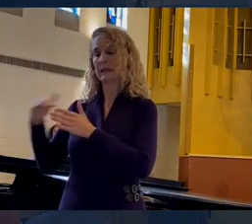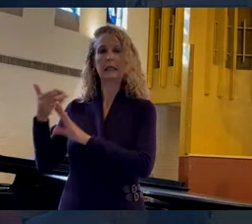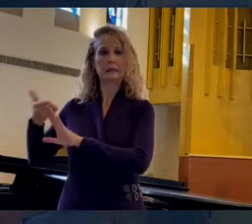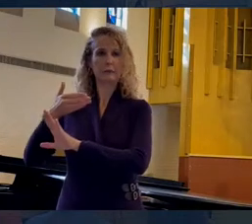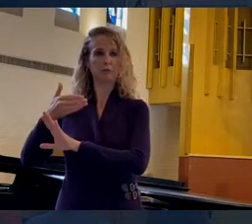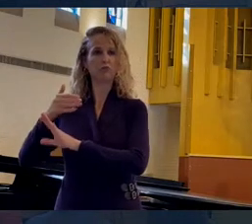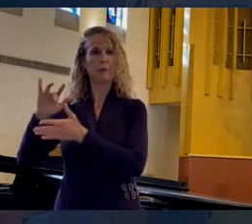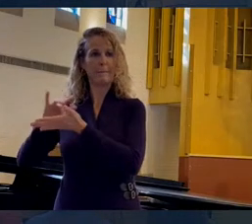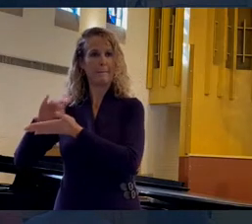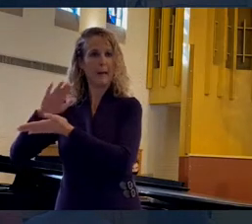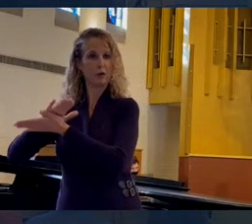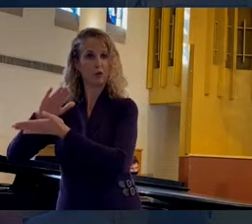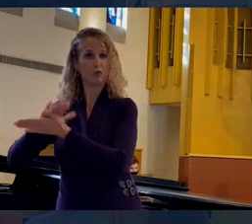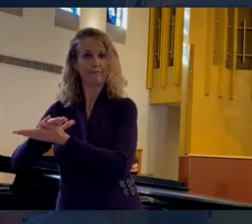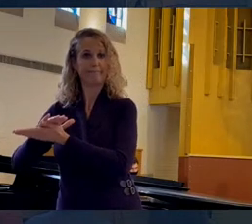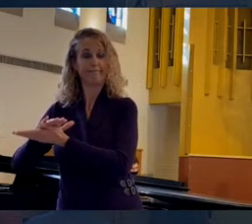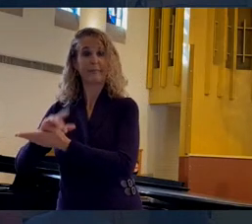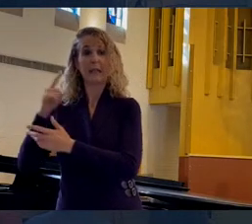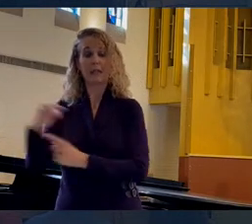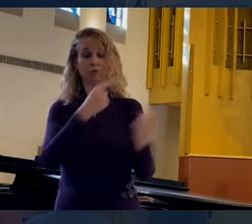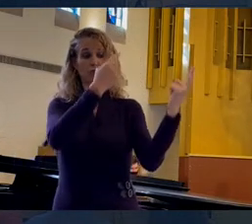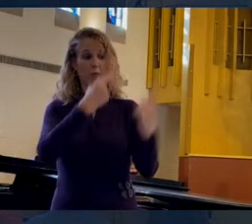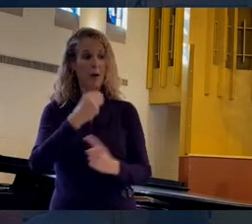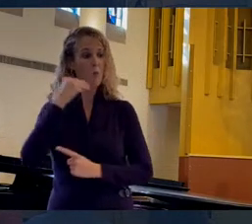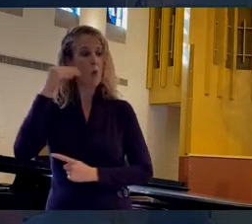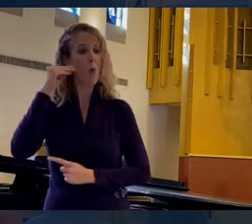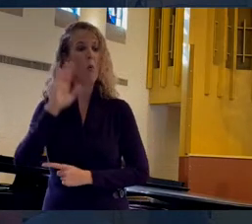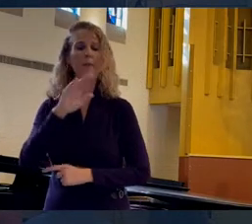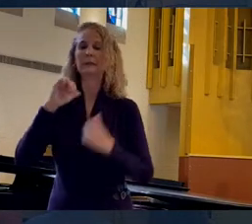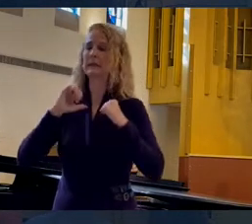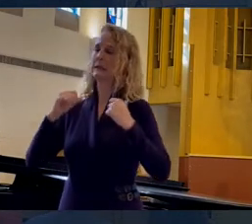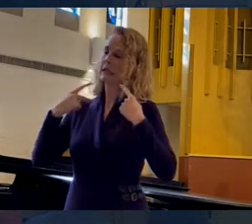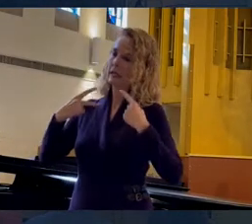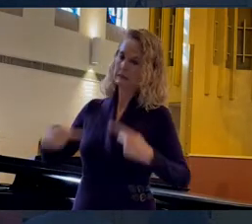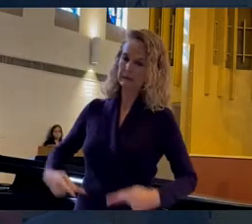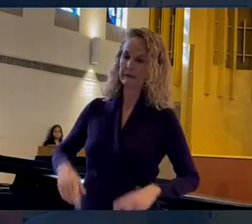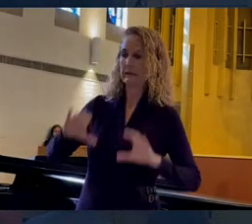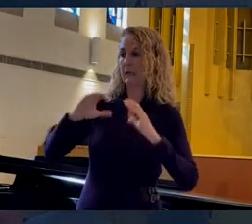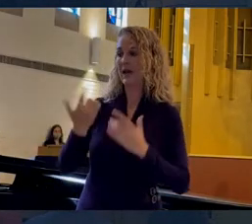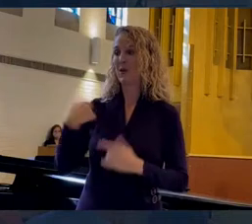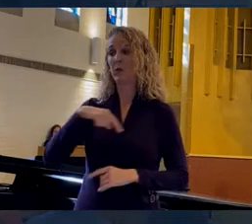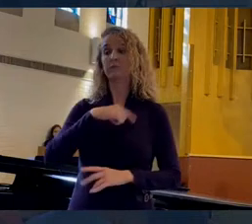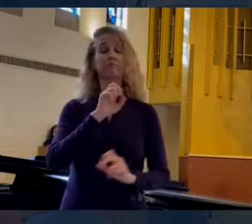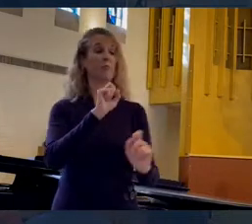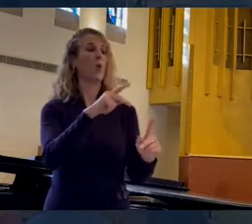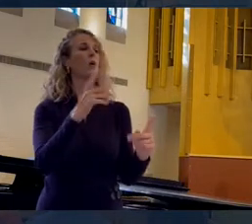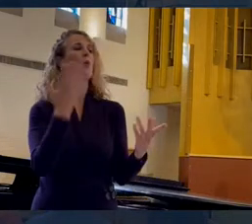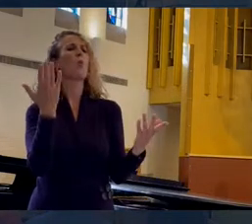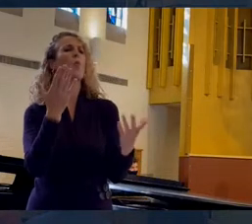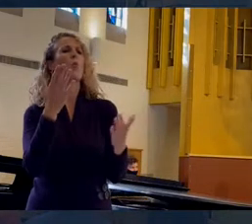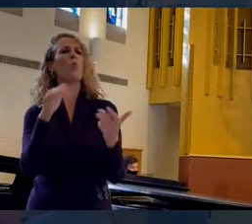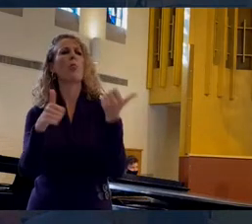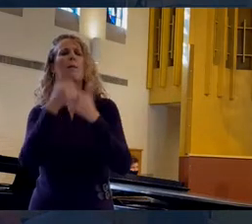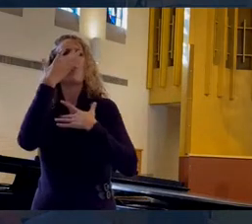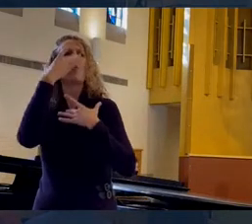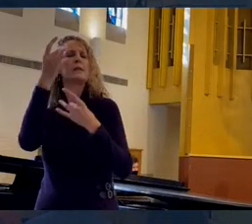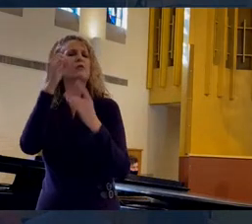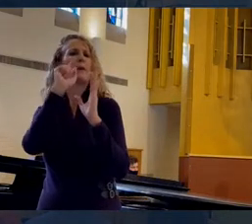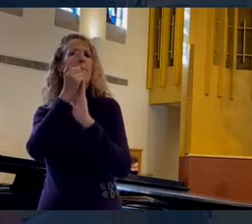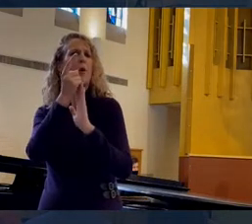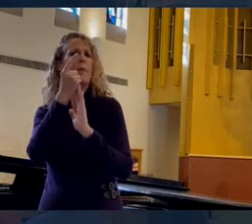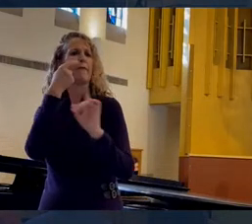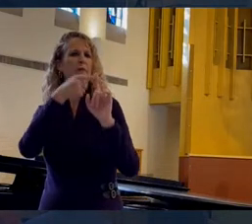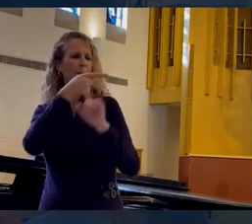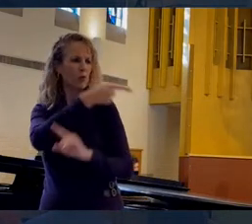pre-med. And he would come home and talk about his anatomy and physiology class, and we used to say, all right, what's the interesting moment from